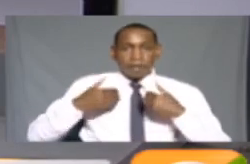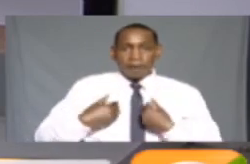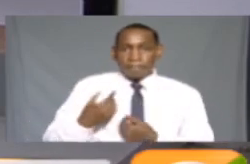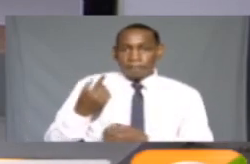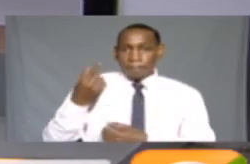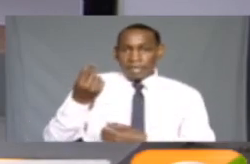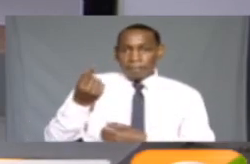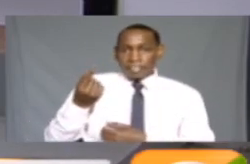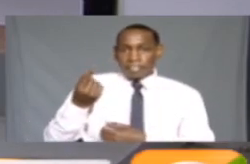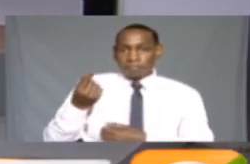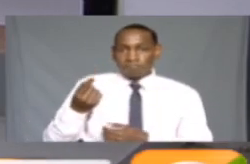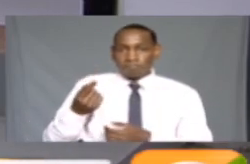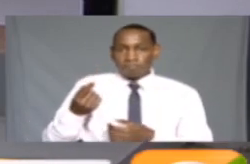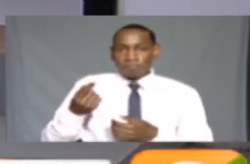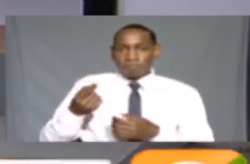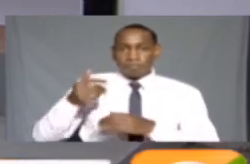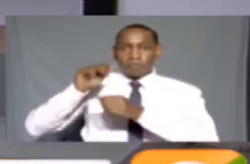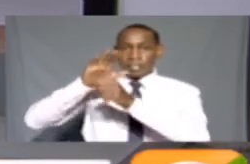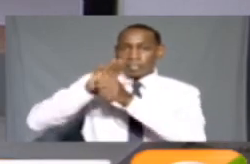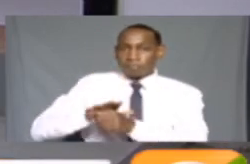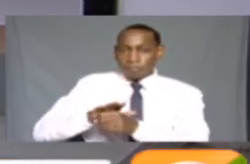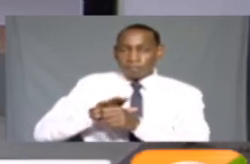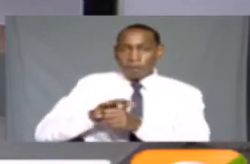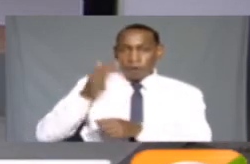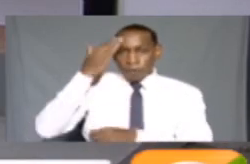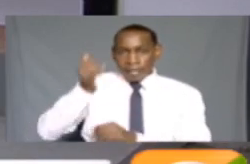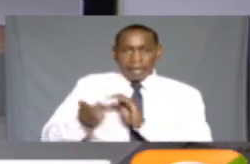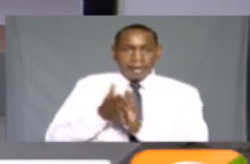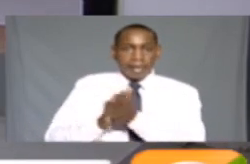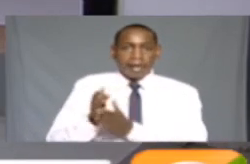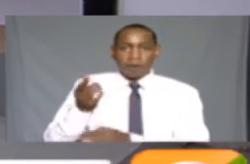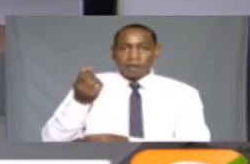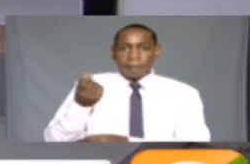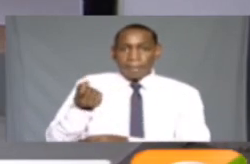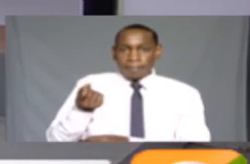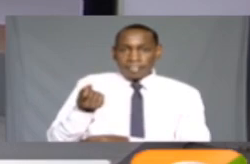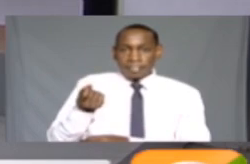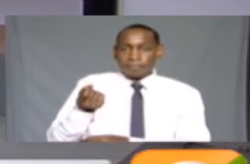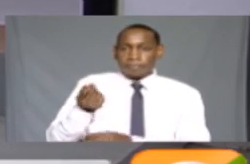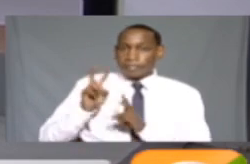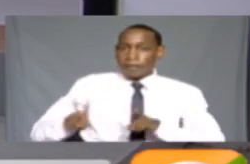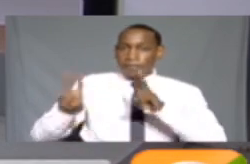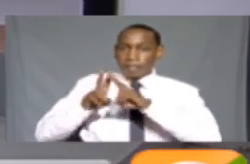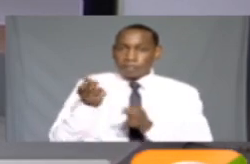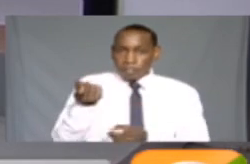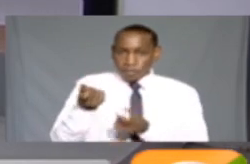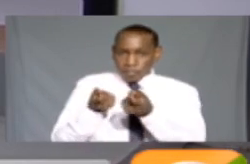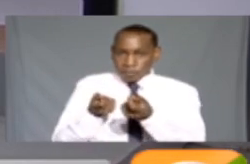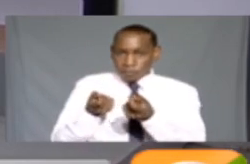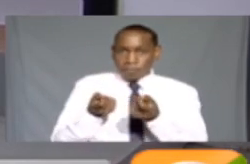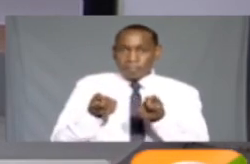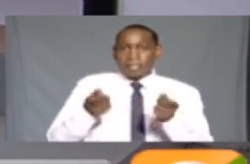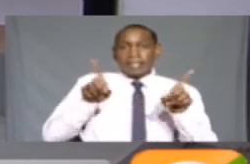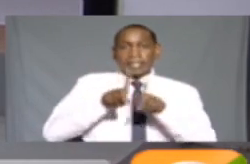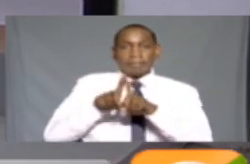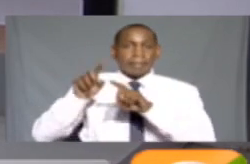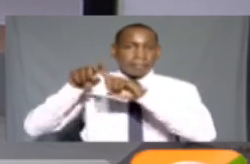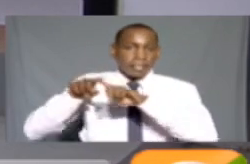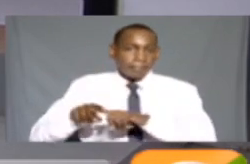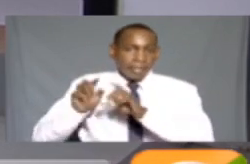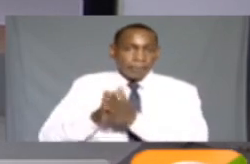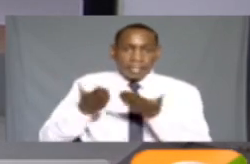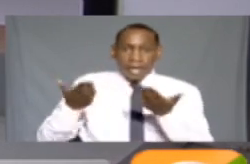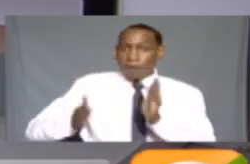cash crunch, a major disadvantage because of the unavailability of small currency denominations. And this will also depend on